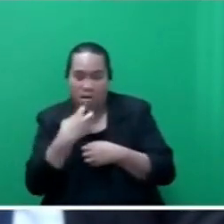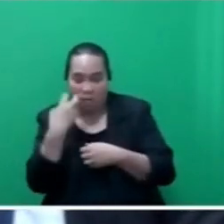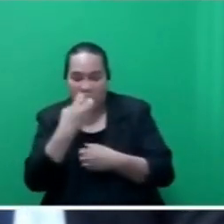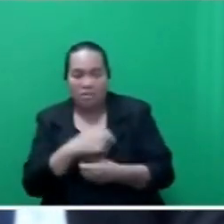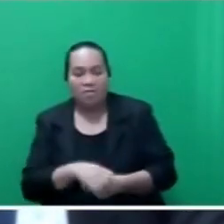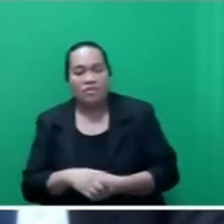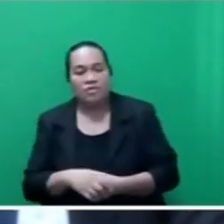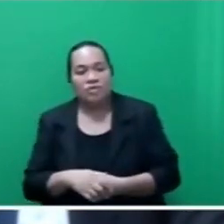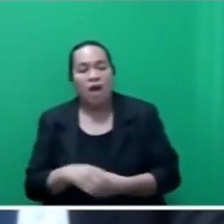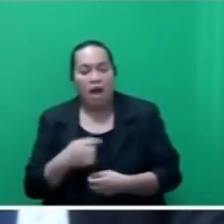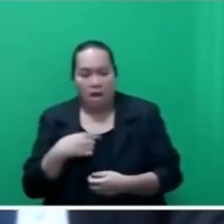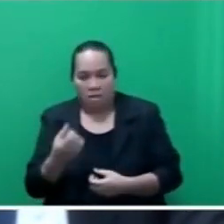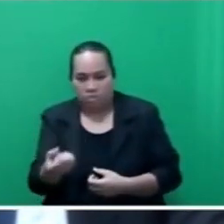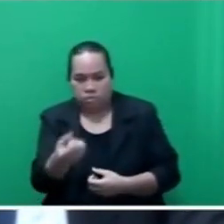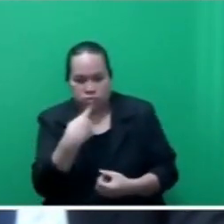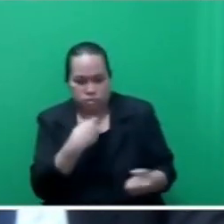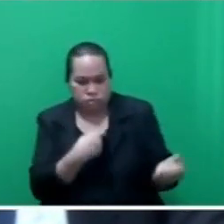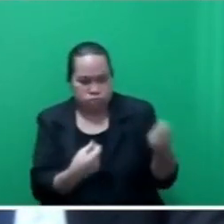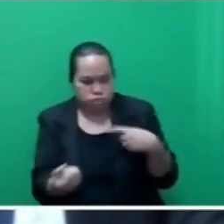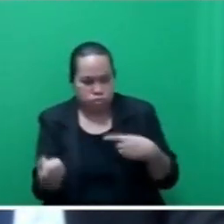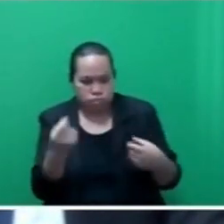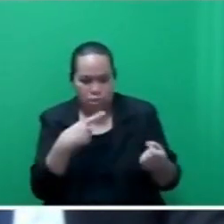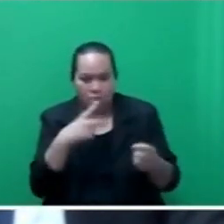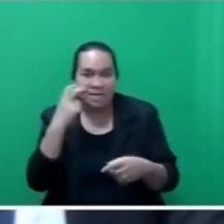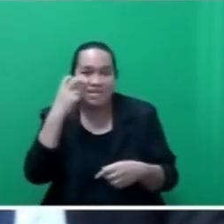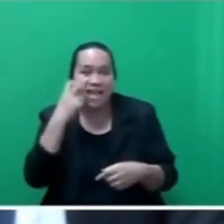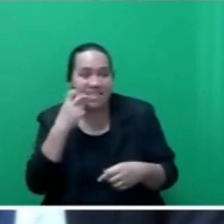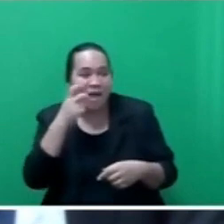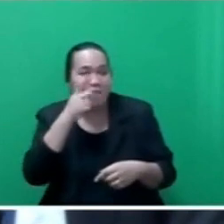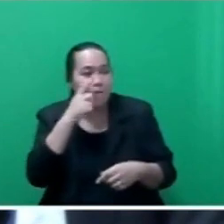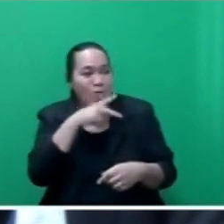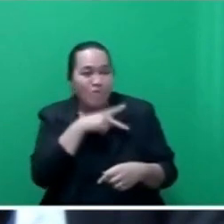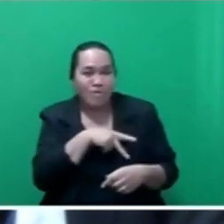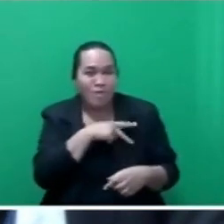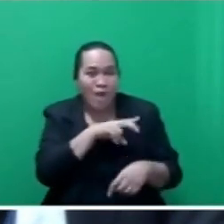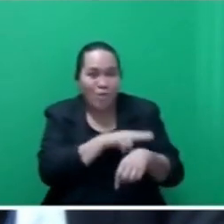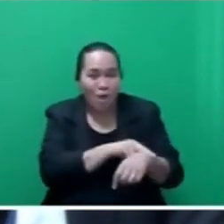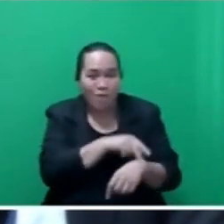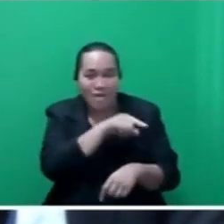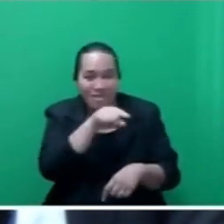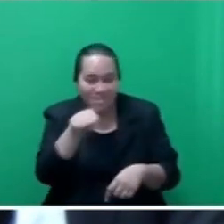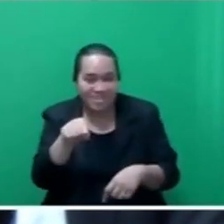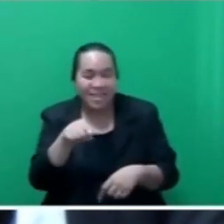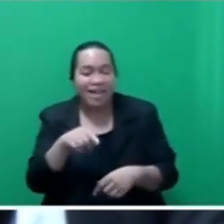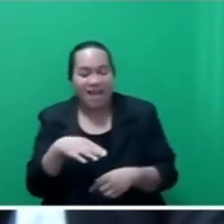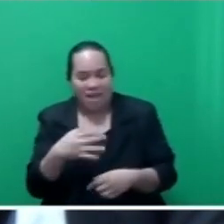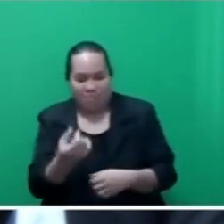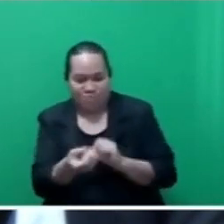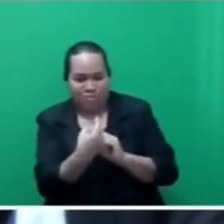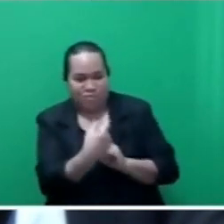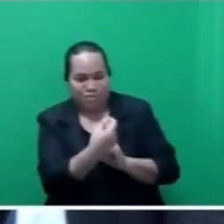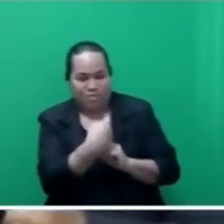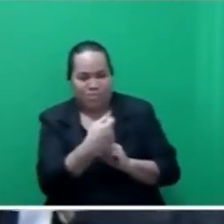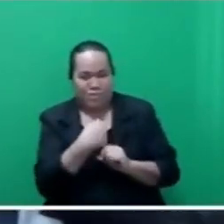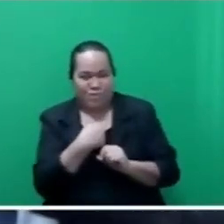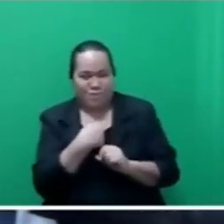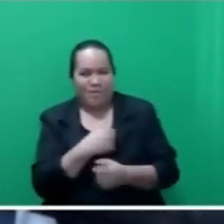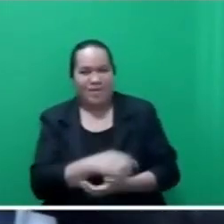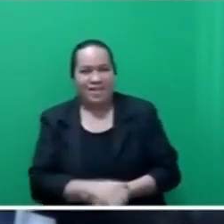to receive messages from dentists and oral health professionals, not only in the public sector, but also in the private